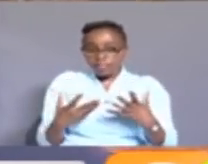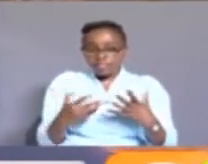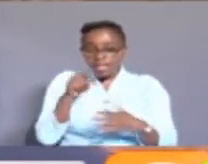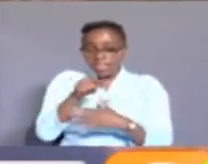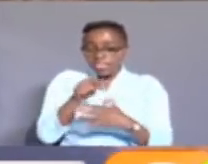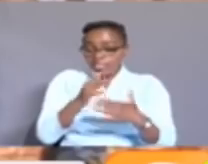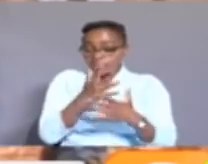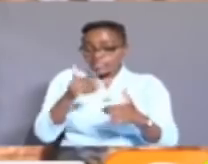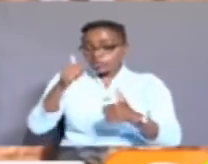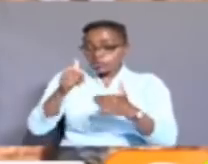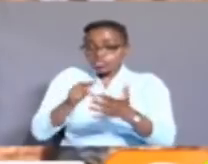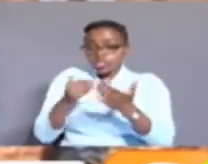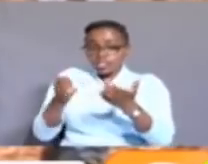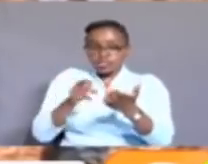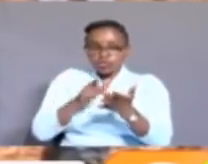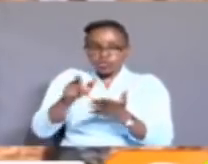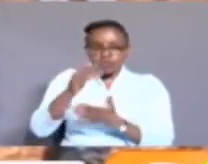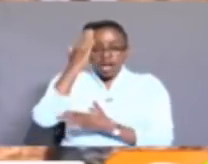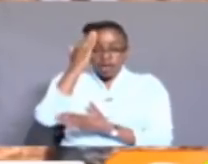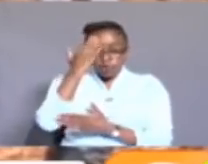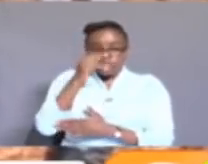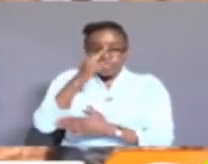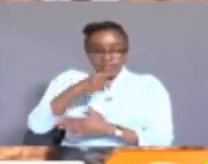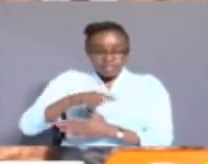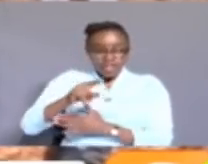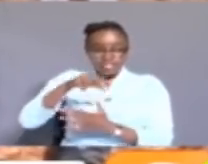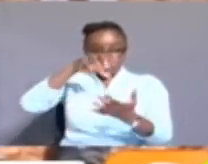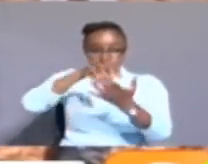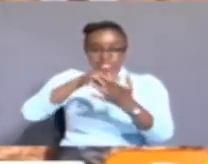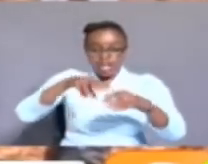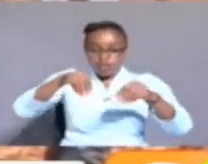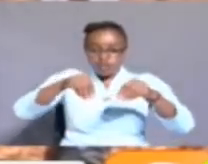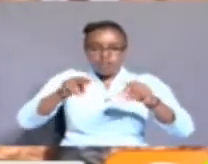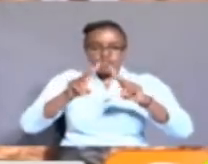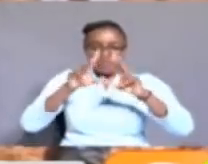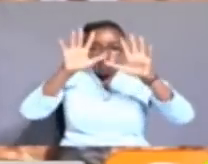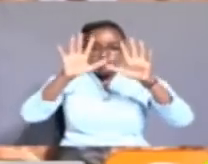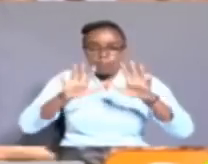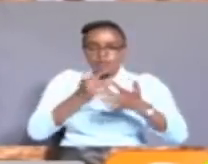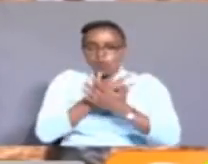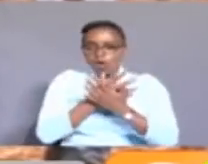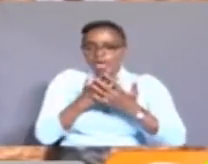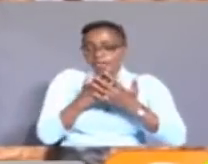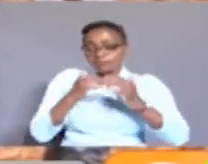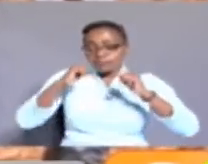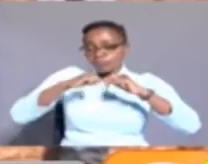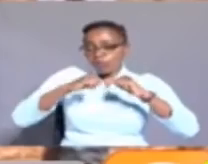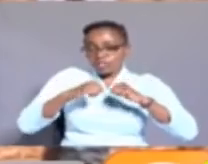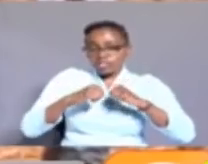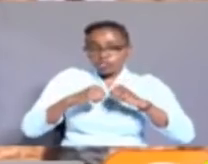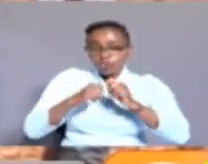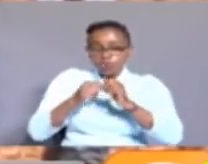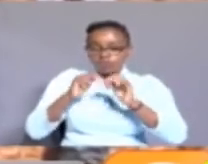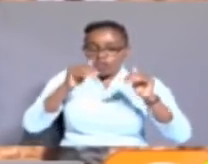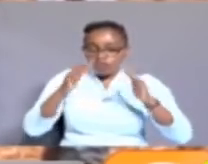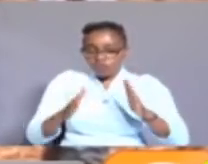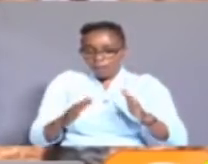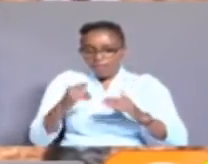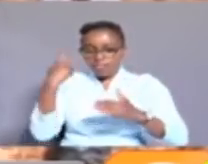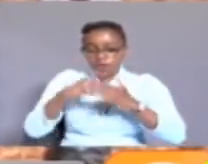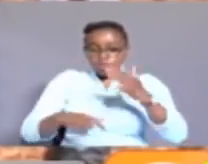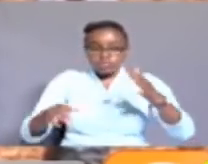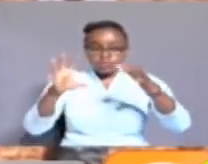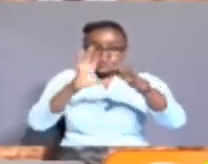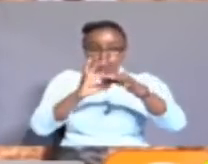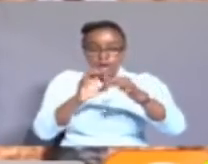those inputs to buy. Knowing the accurate status of the soil remains critical for any potential farmer, and the costs associated with